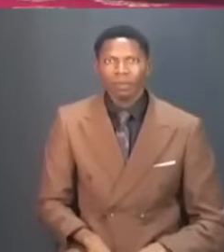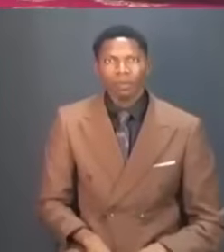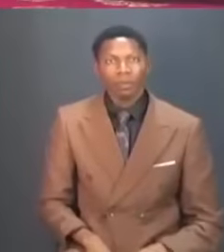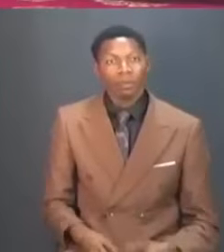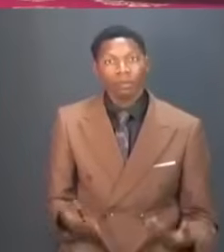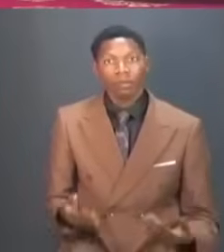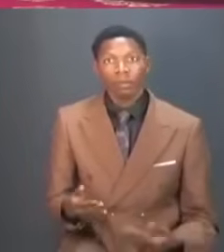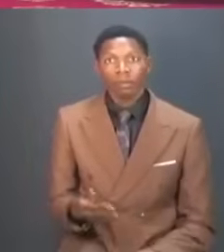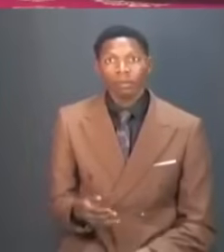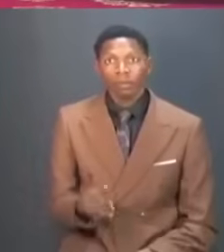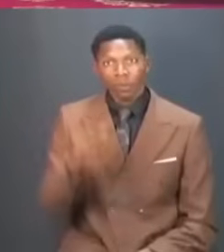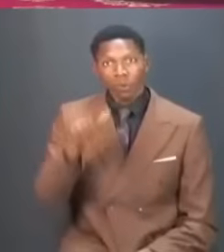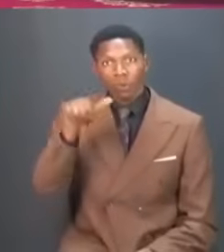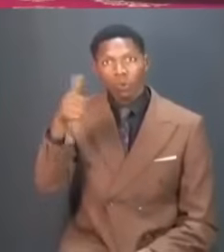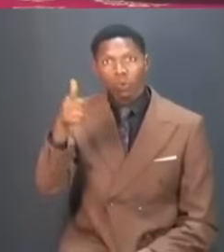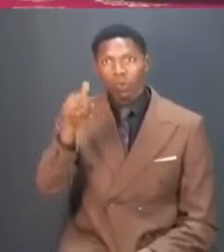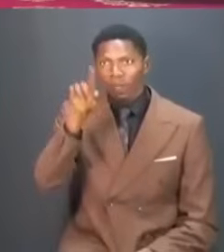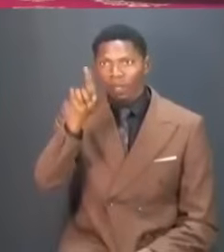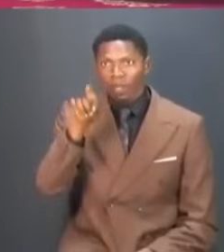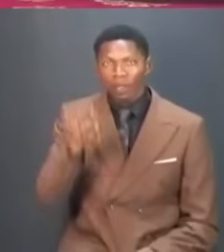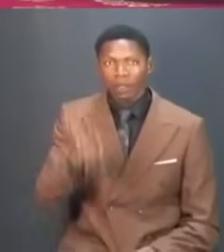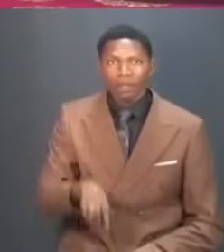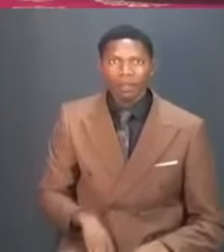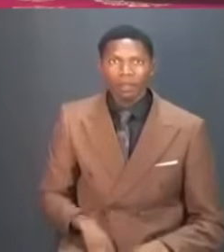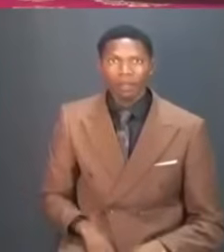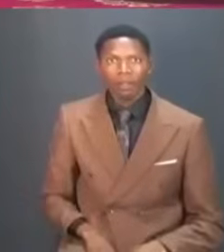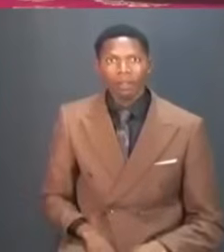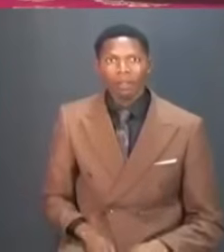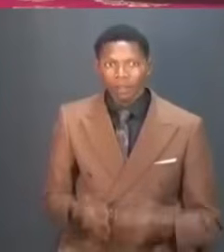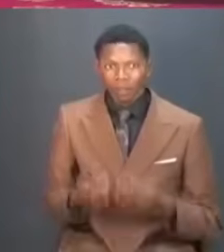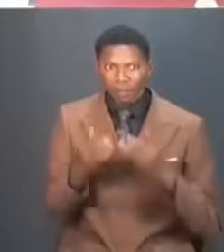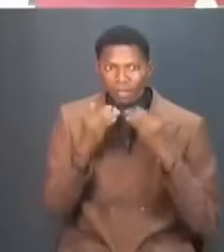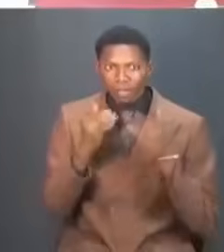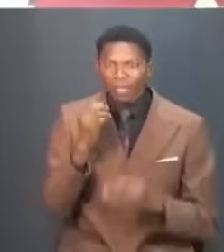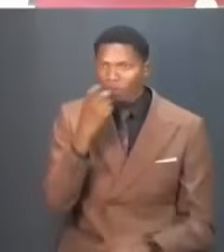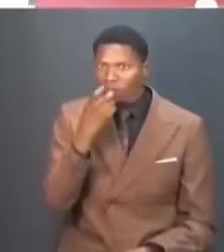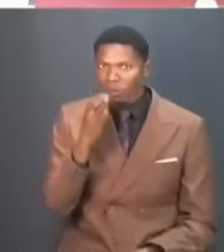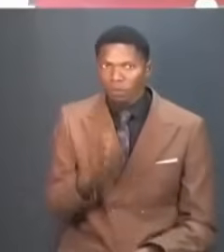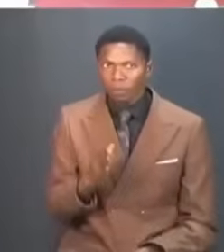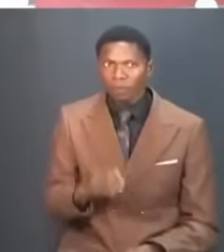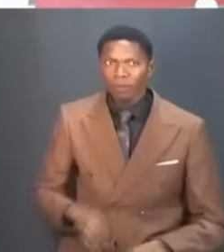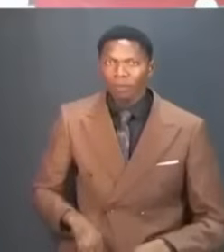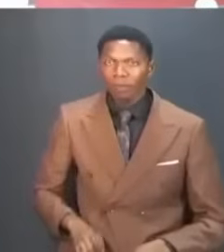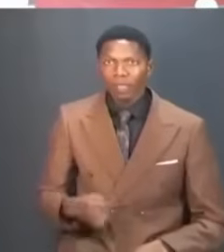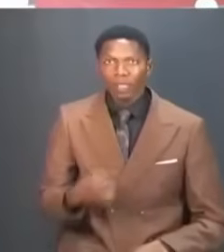Any further supplementary? Thank you, Mr. Speaker. Mr. Speaker, I'm grateful for the